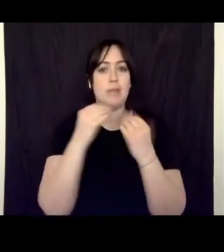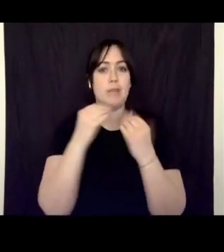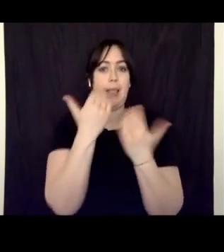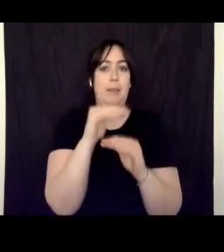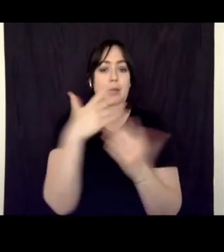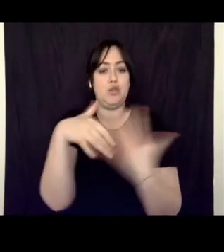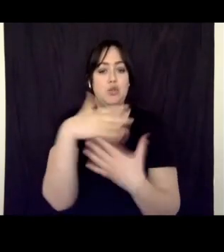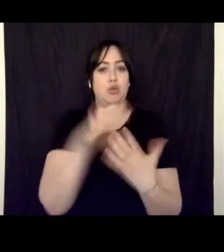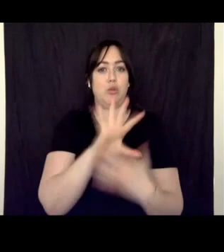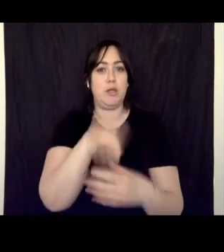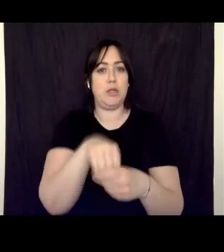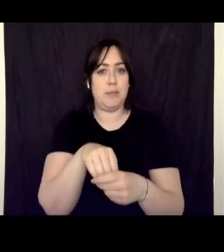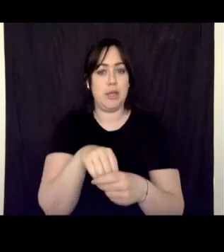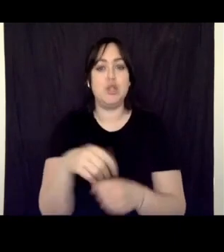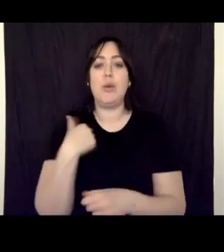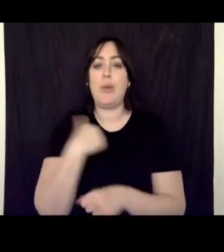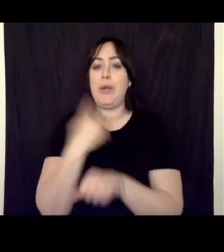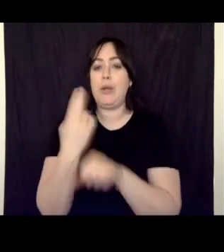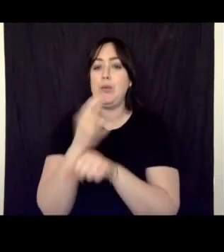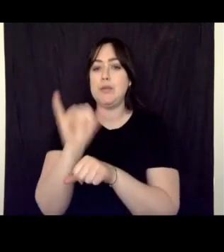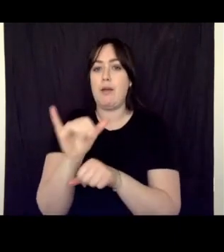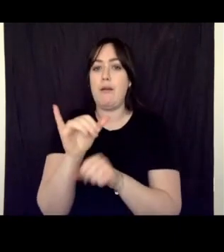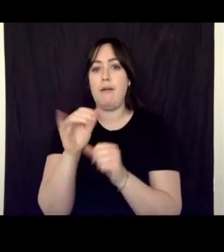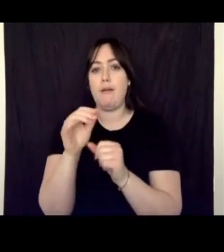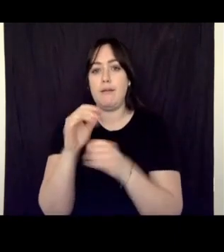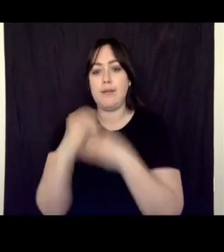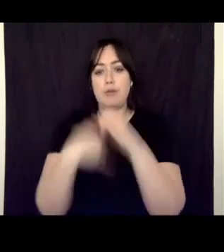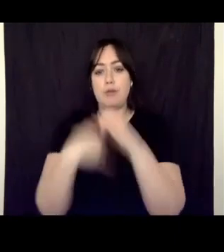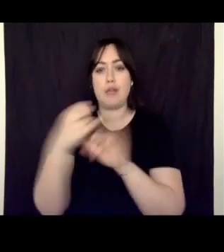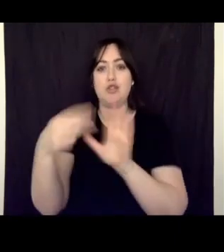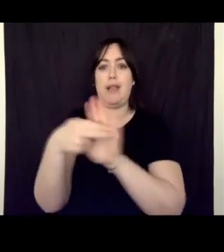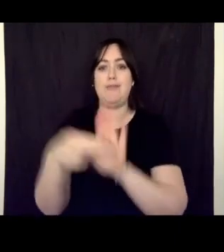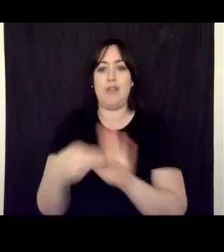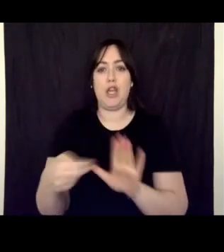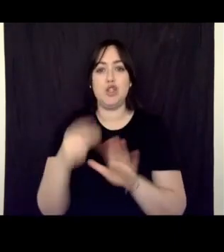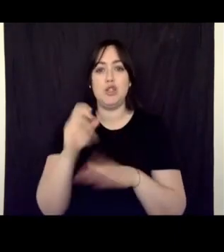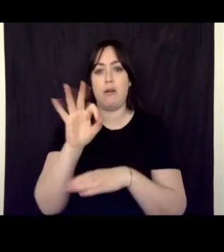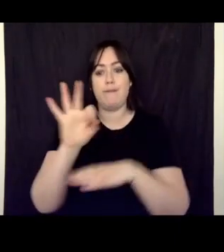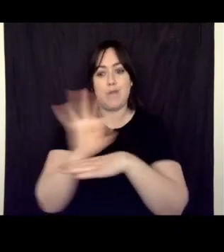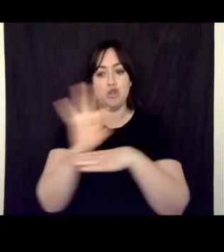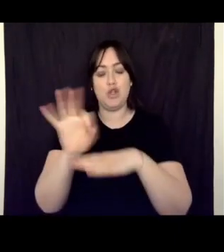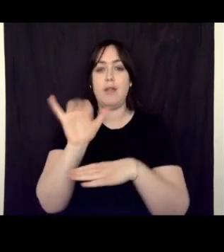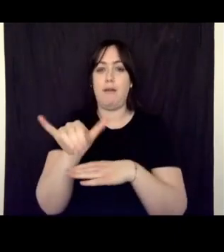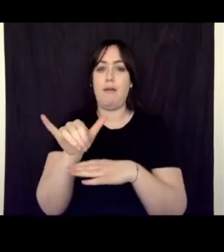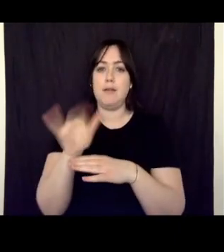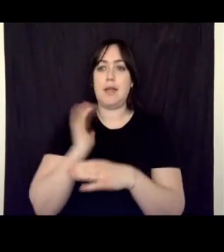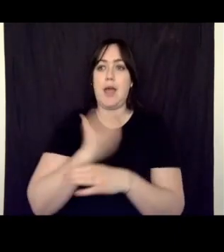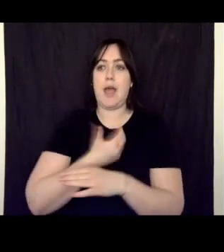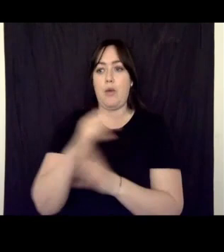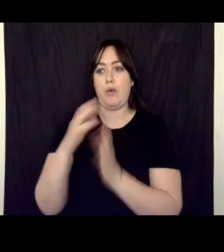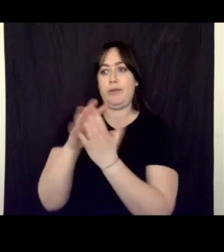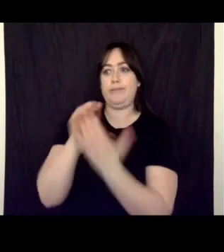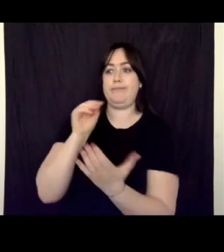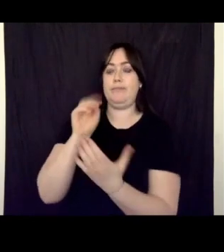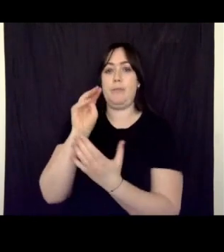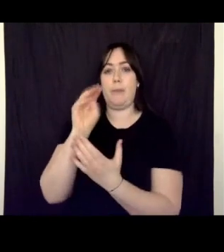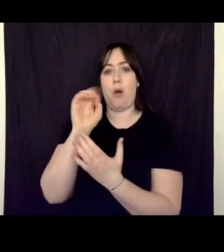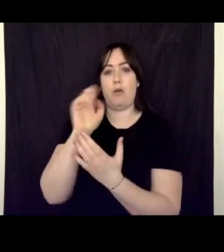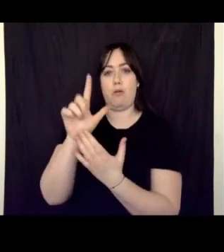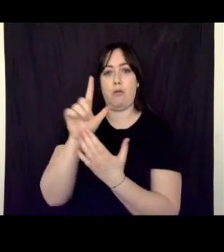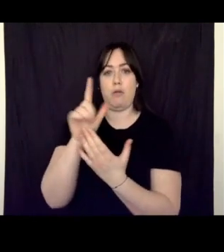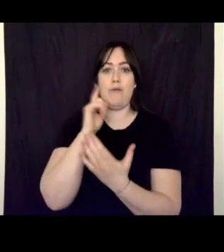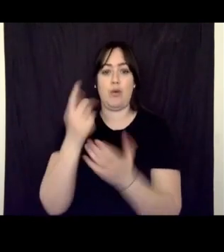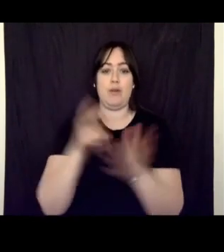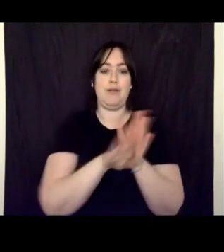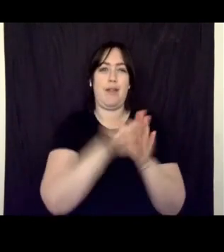much the International Classification of Functioning as the model for developing the child functioning